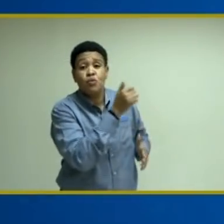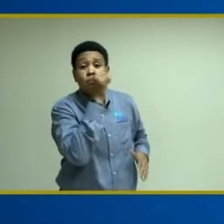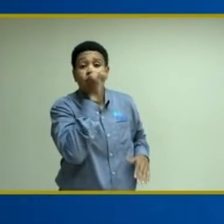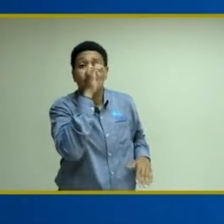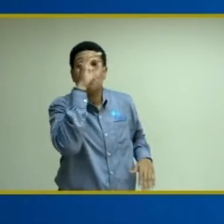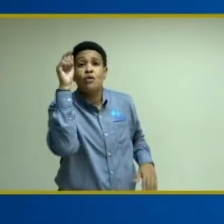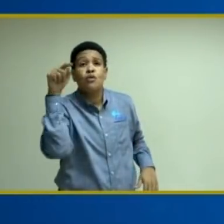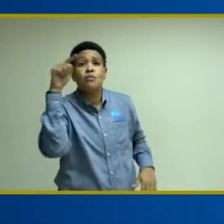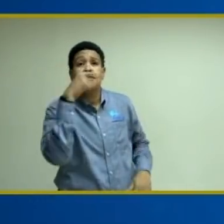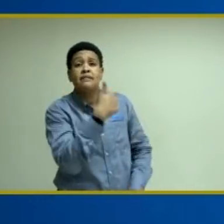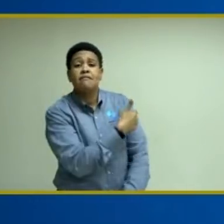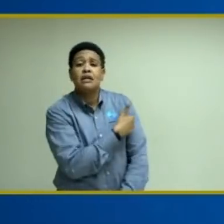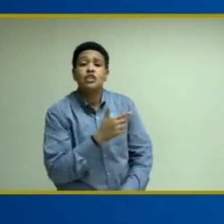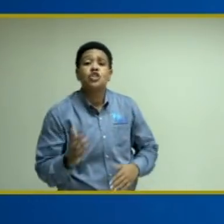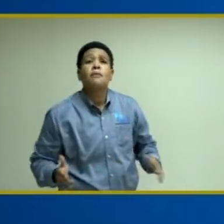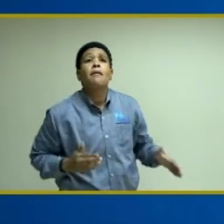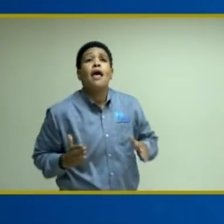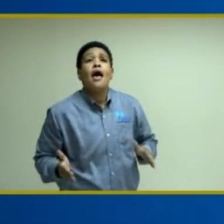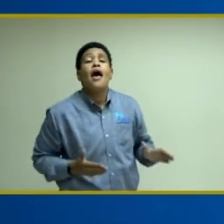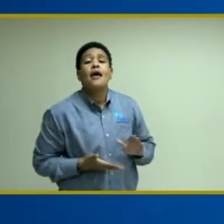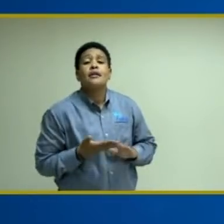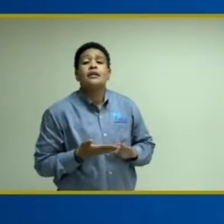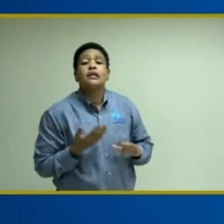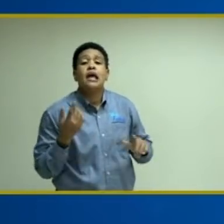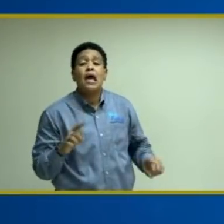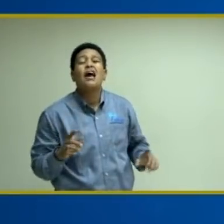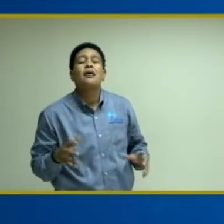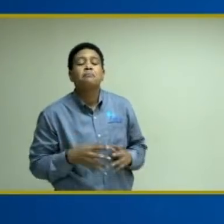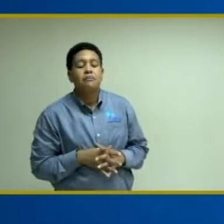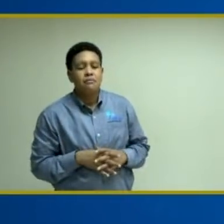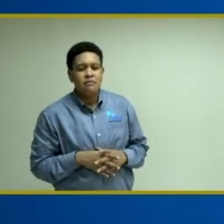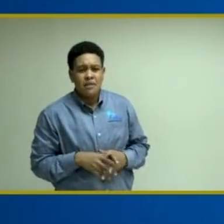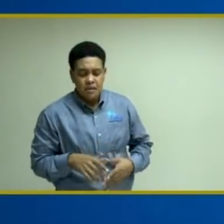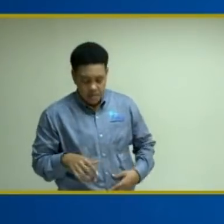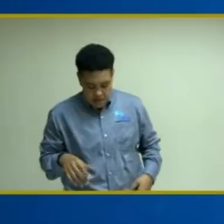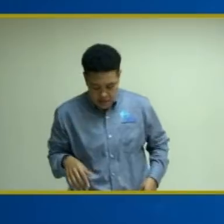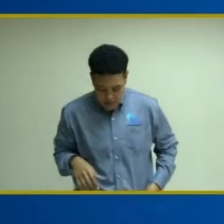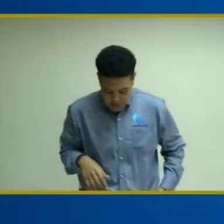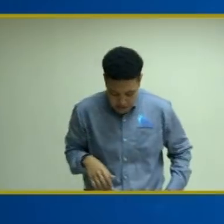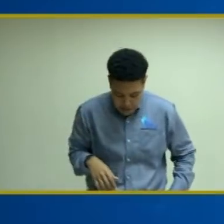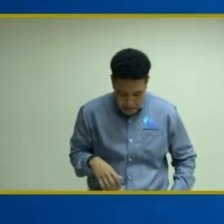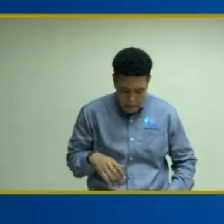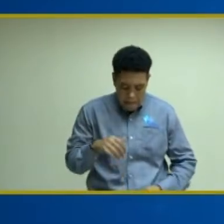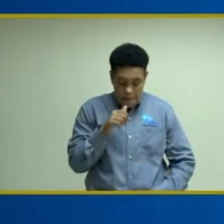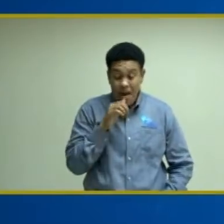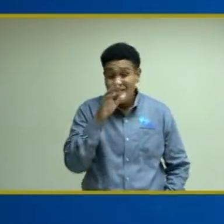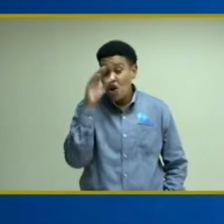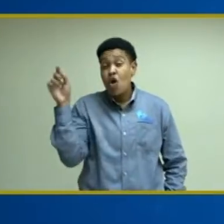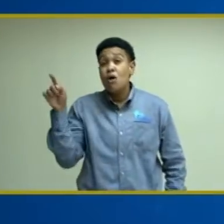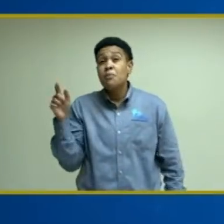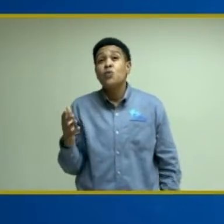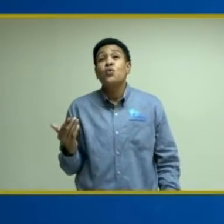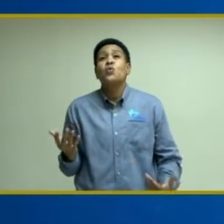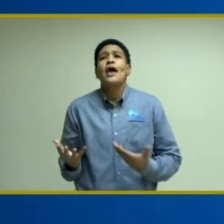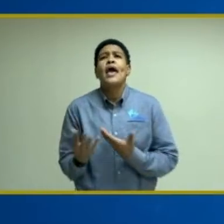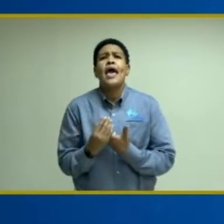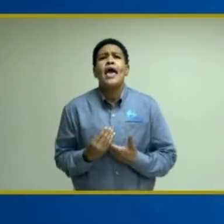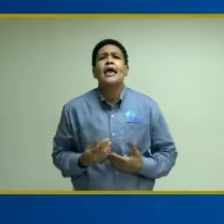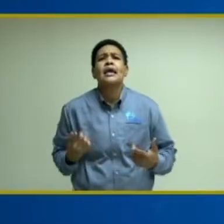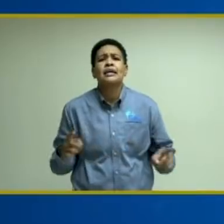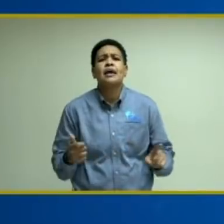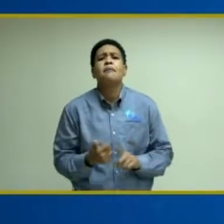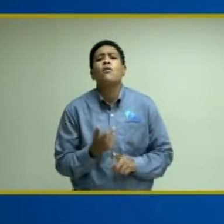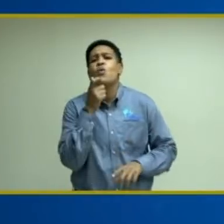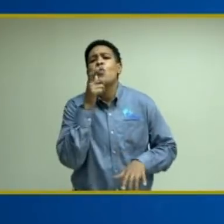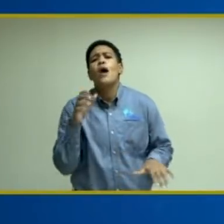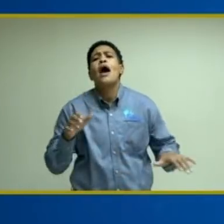sector vaccination initiative, the private companies that have been engaged and that are active,